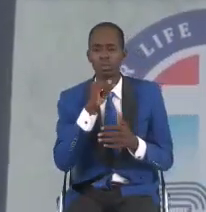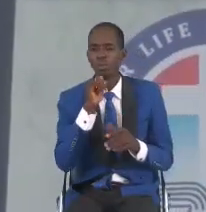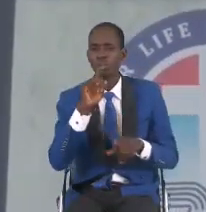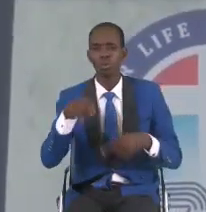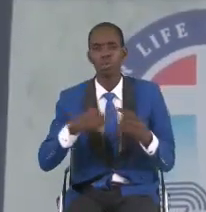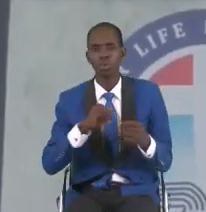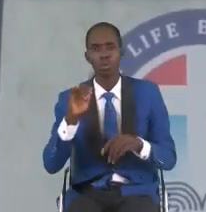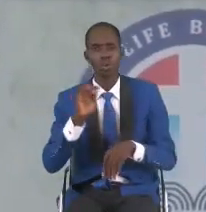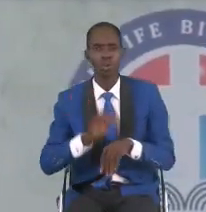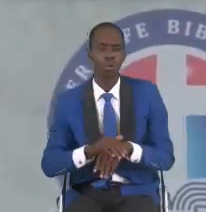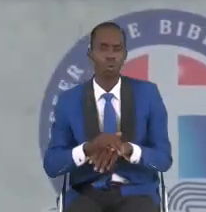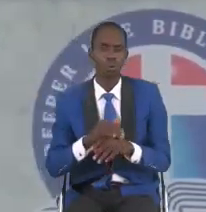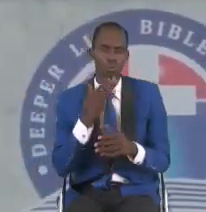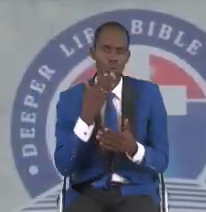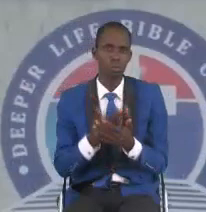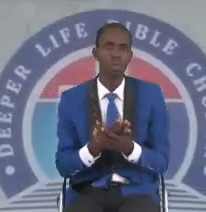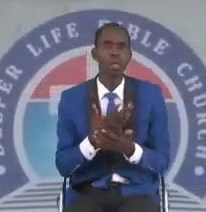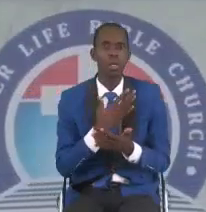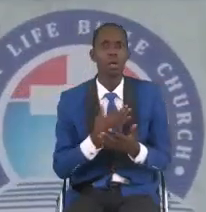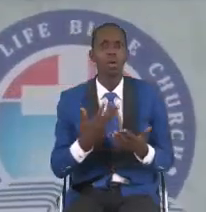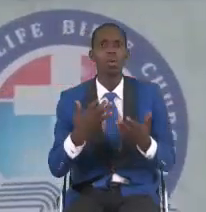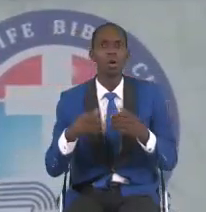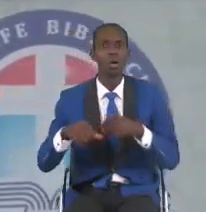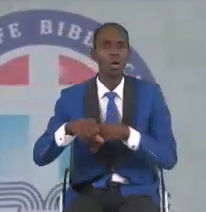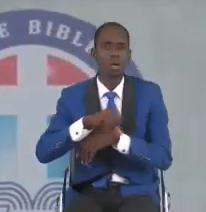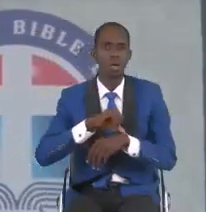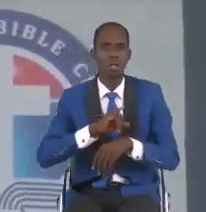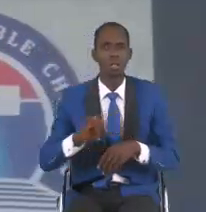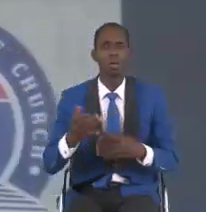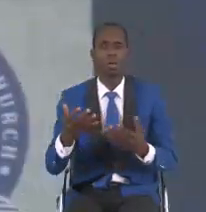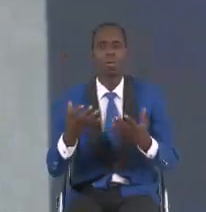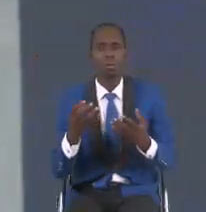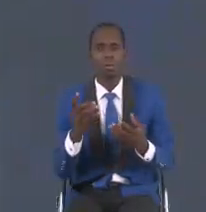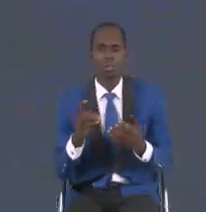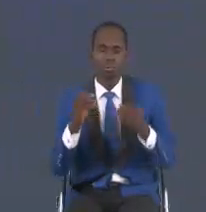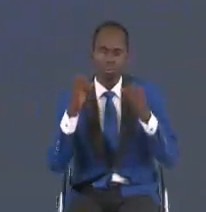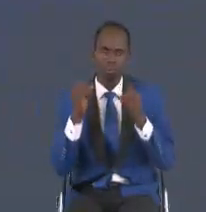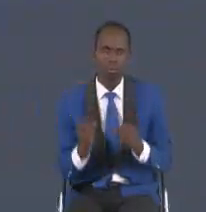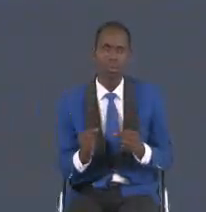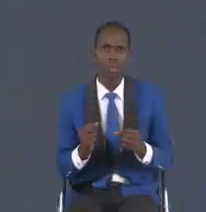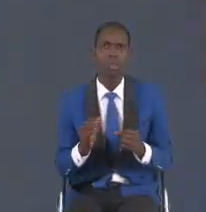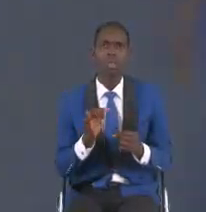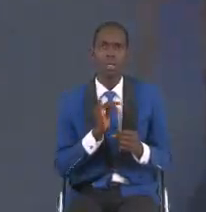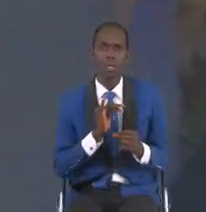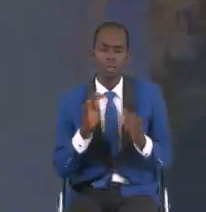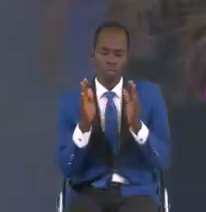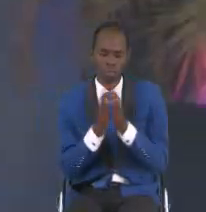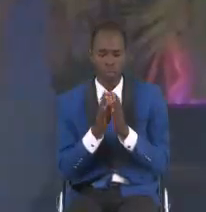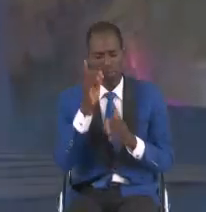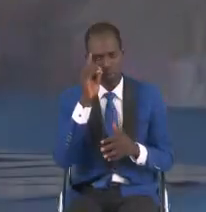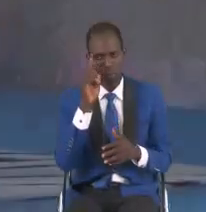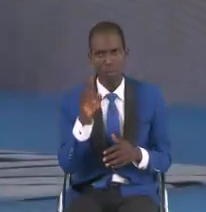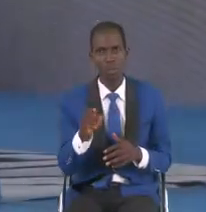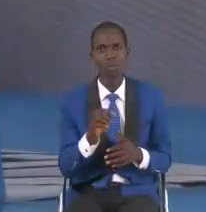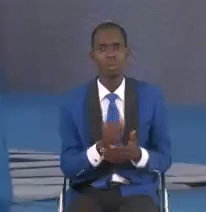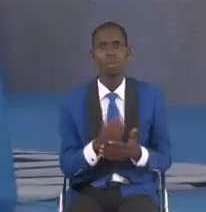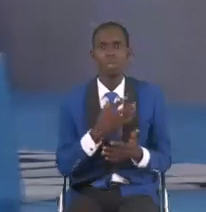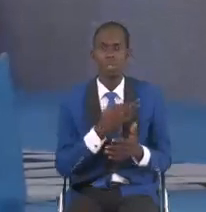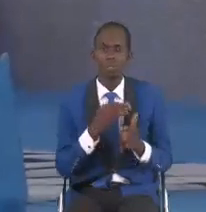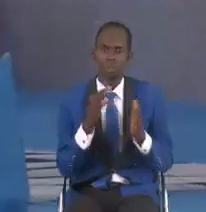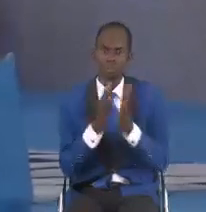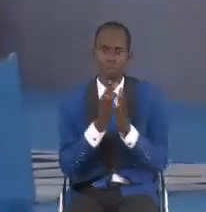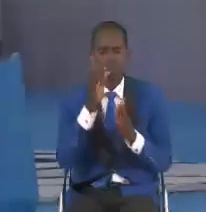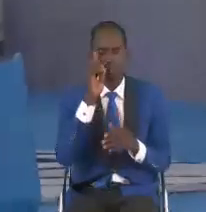And he wanted anointing. He wanted power. So I laid hands on him and prayed for